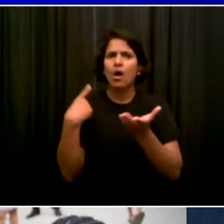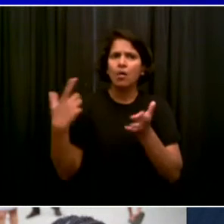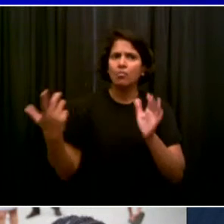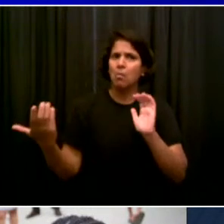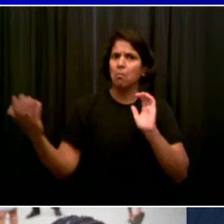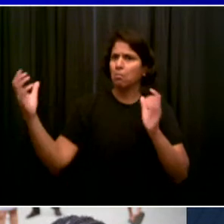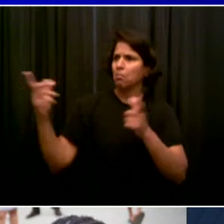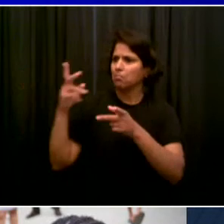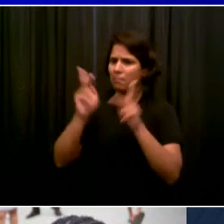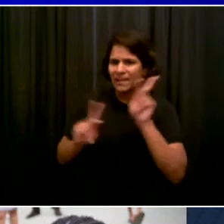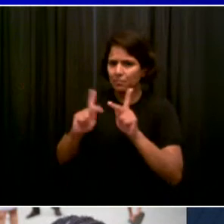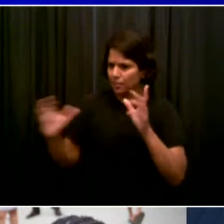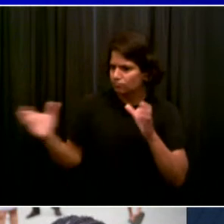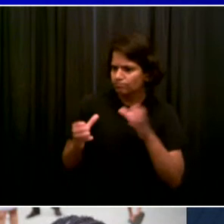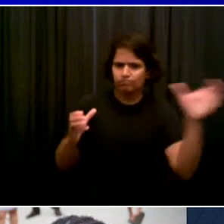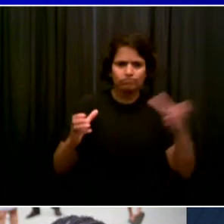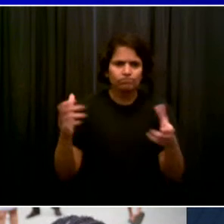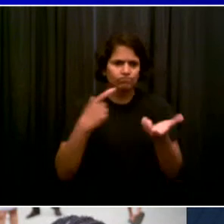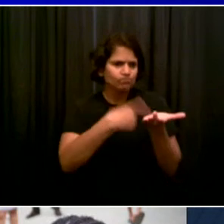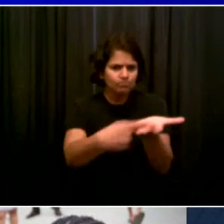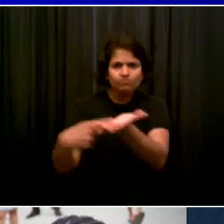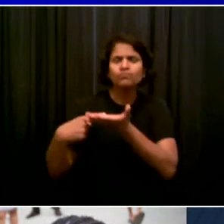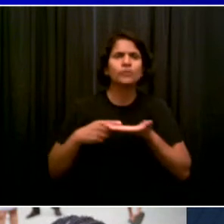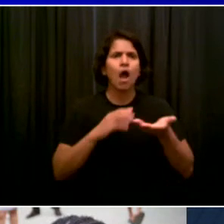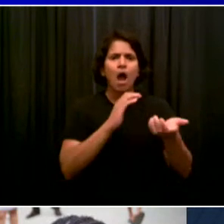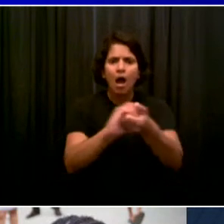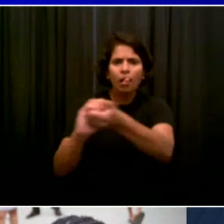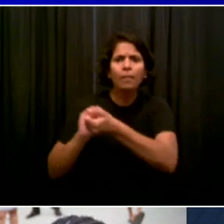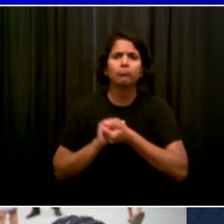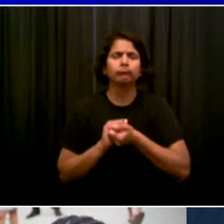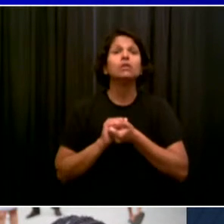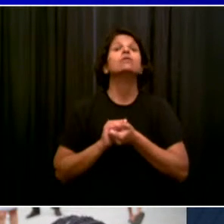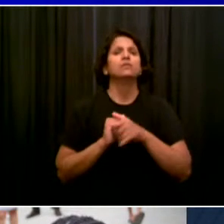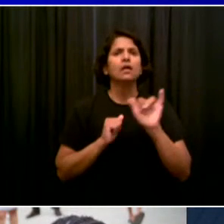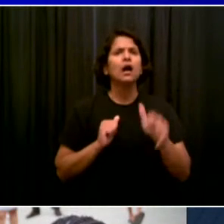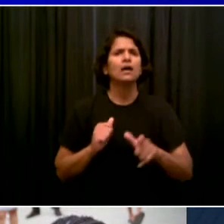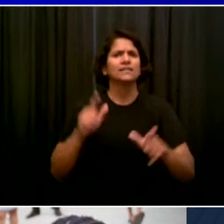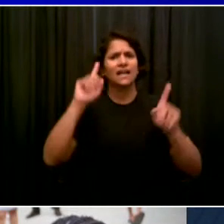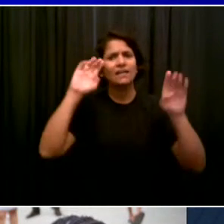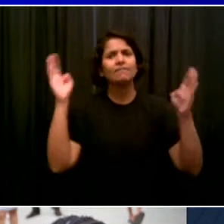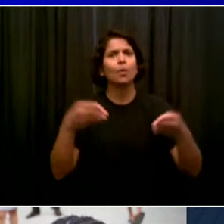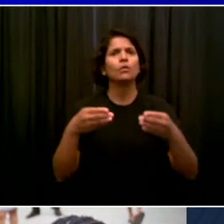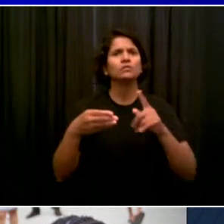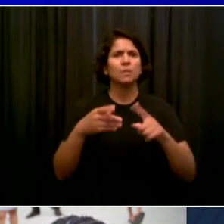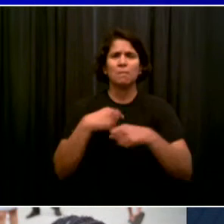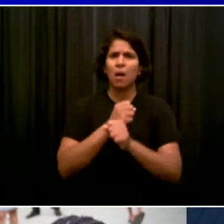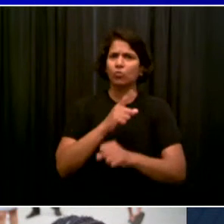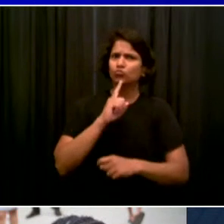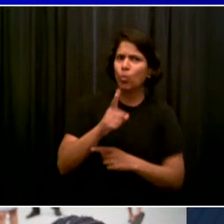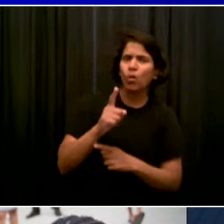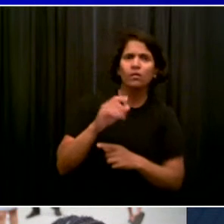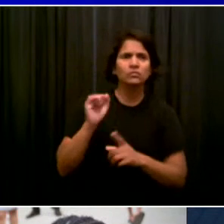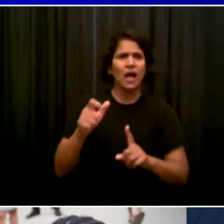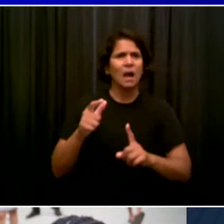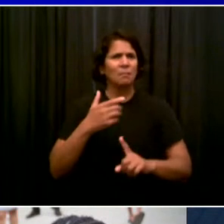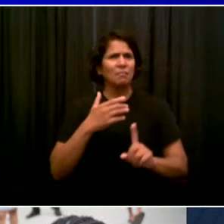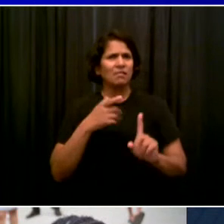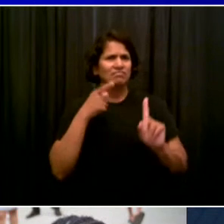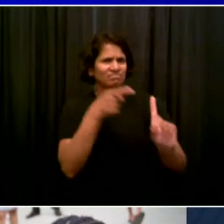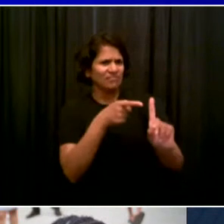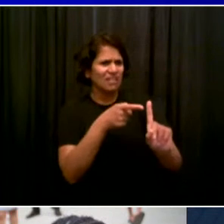the very, very few people who do violence in this city will be stopped. We are really